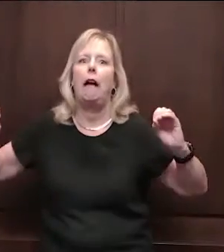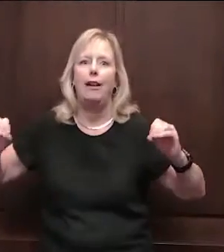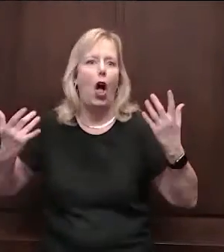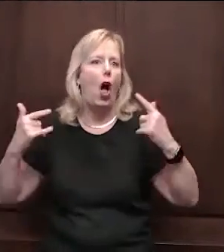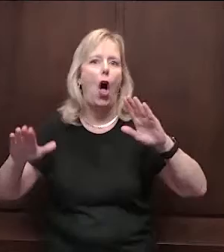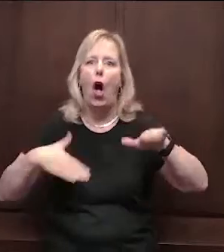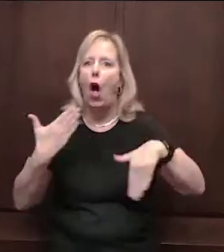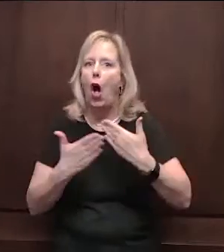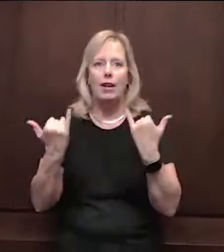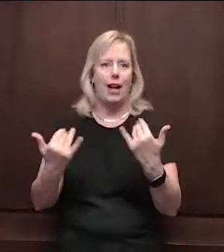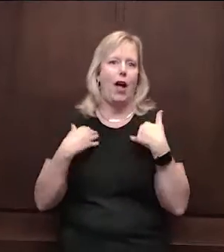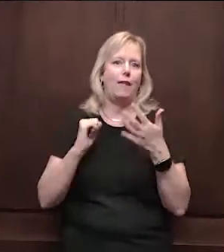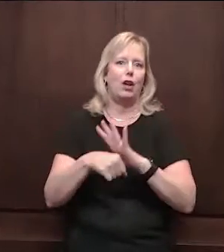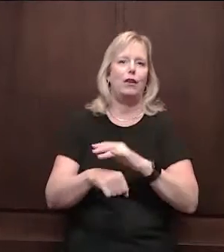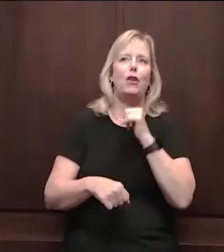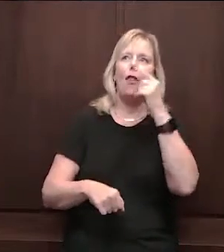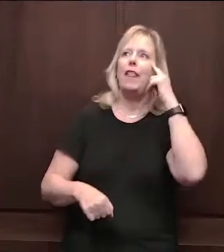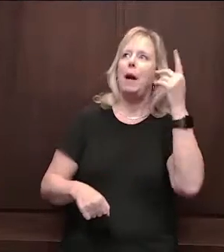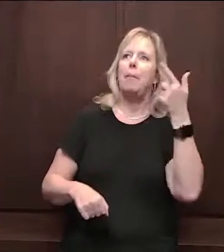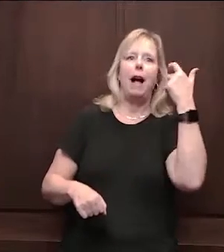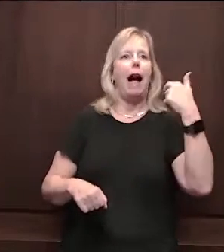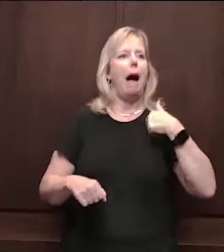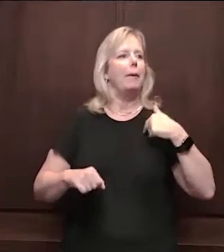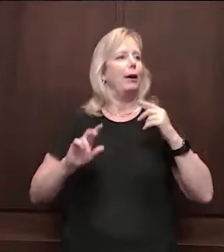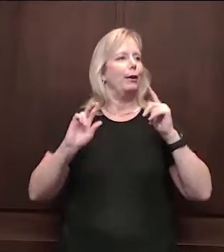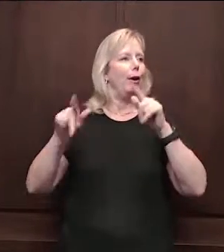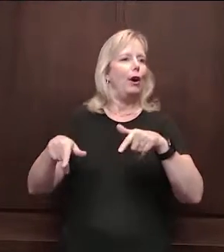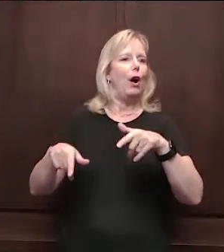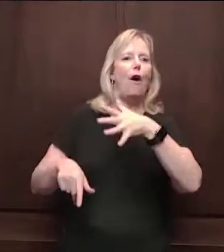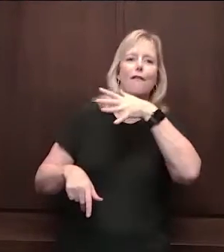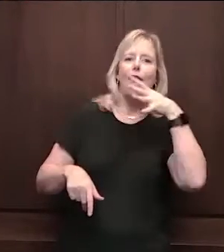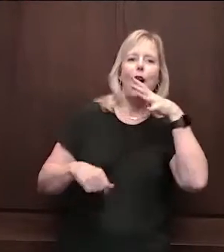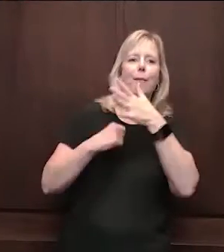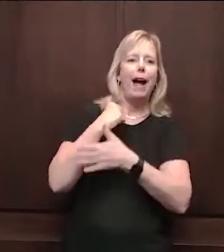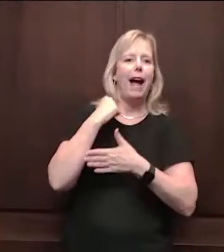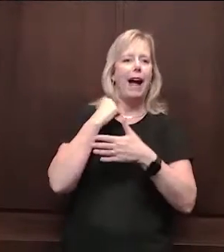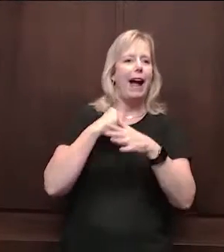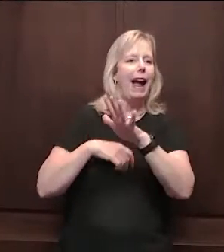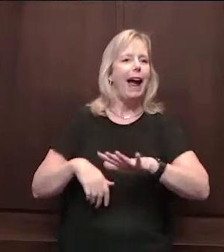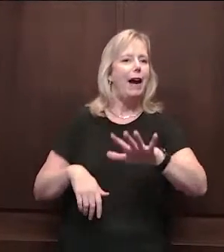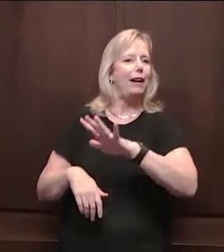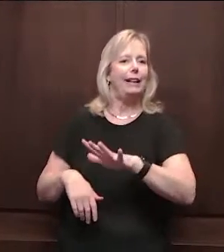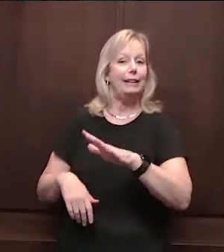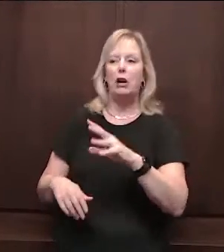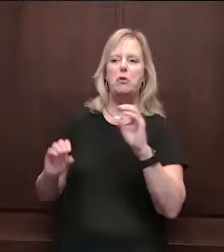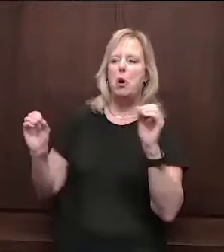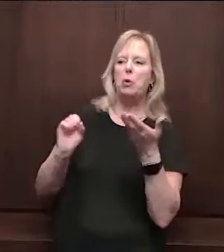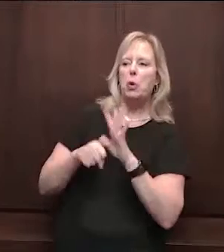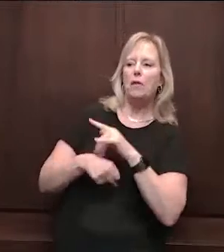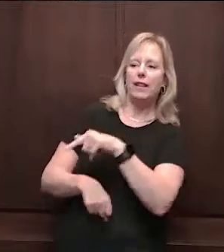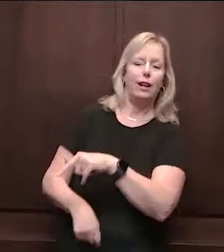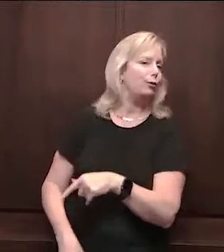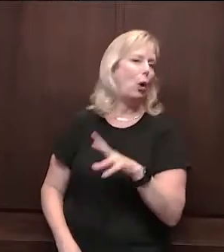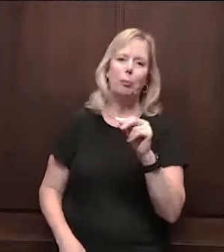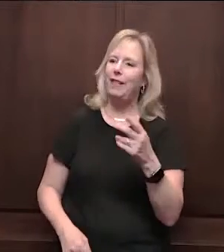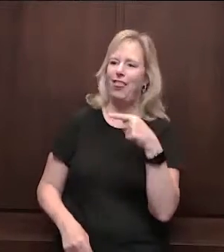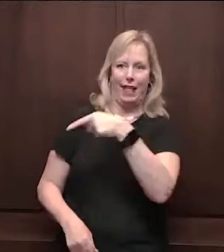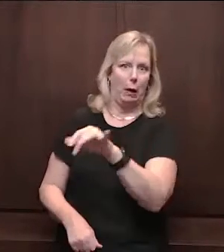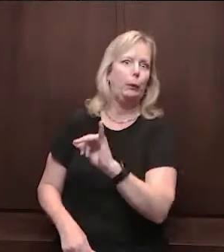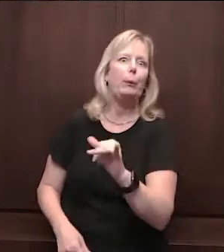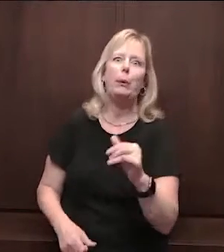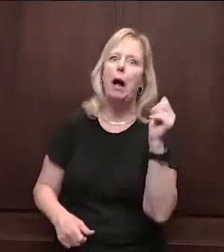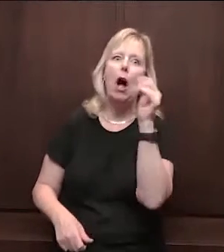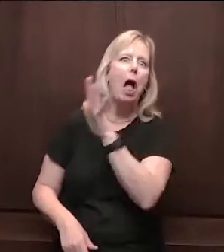So don't think that because you're going to go to a rural area that they don't have COVID. Also, COVID is everywhere,